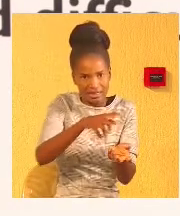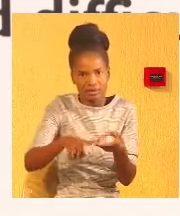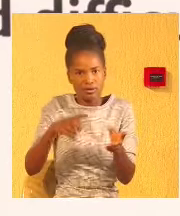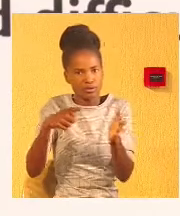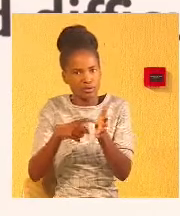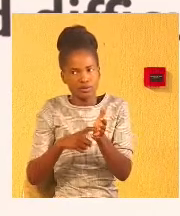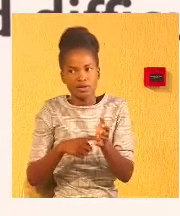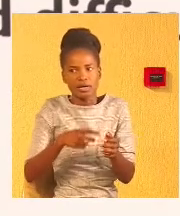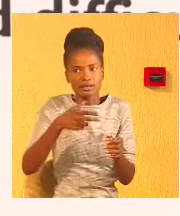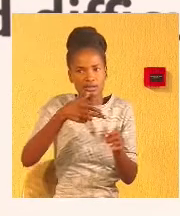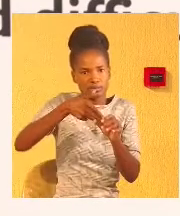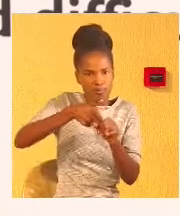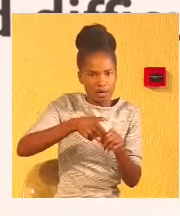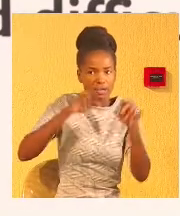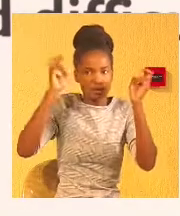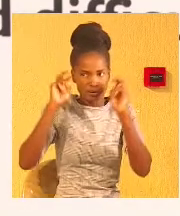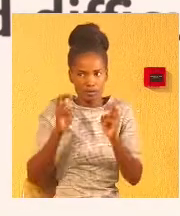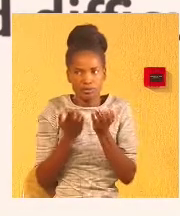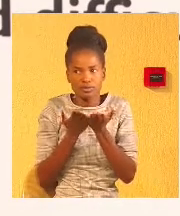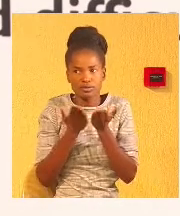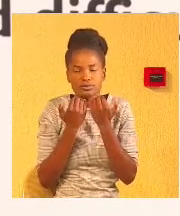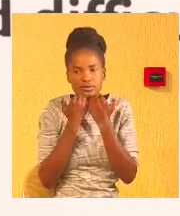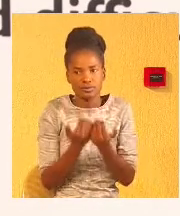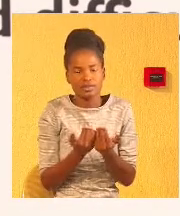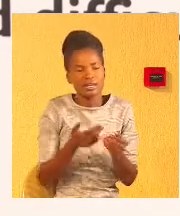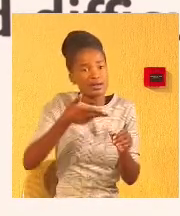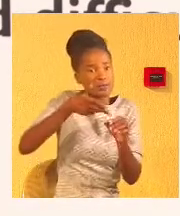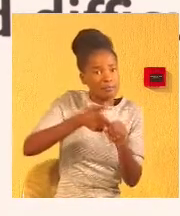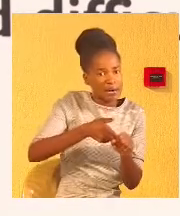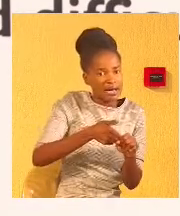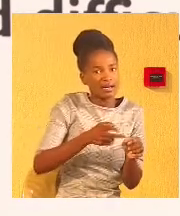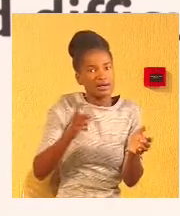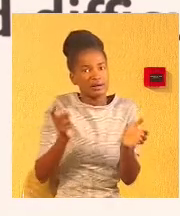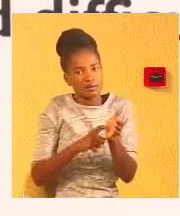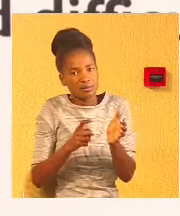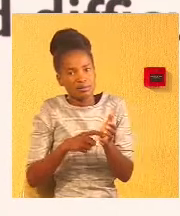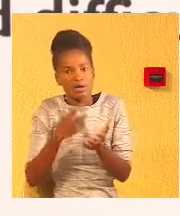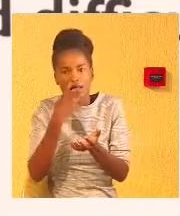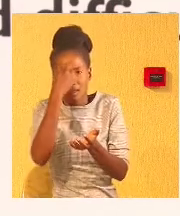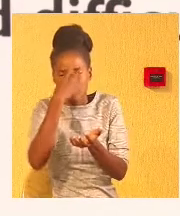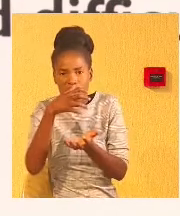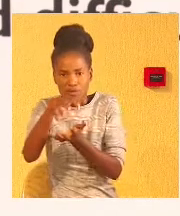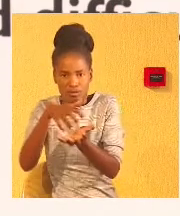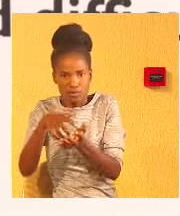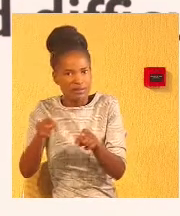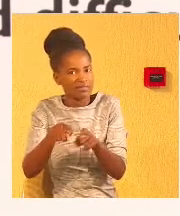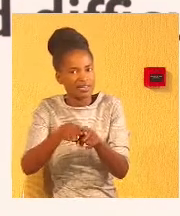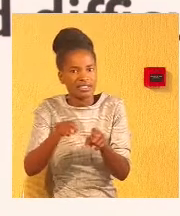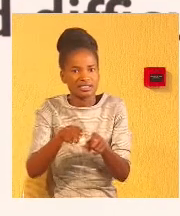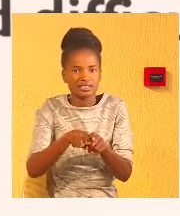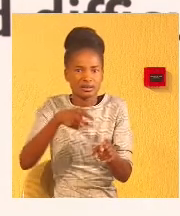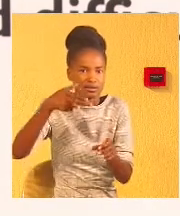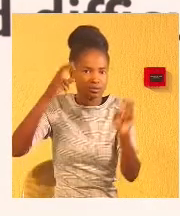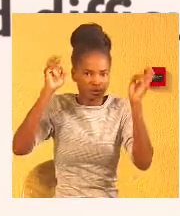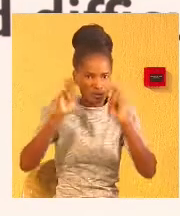and fuel. But when you talk of fuel, wood and charcoal are also fuels. Okay. So